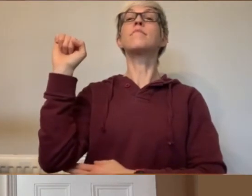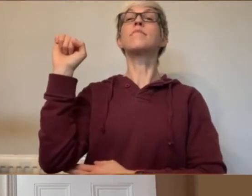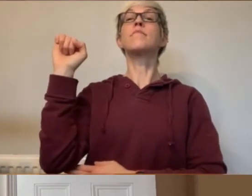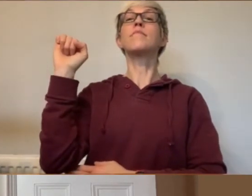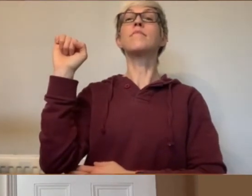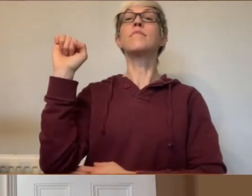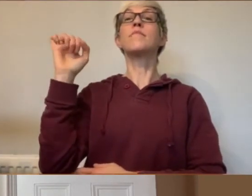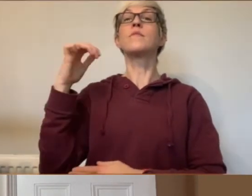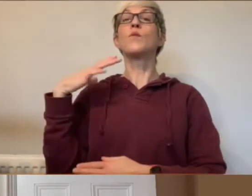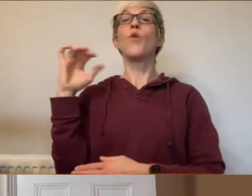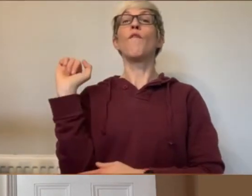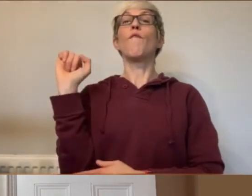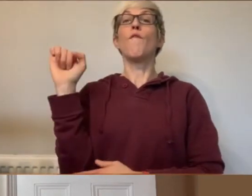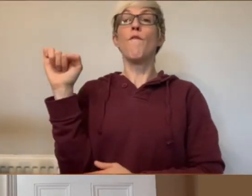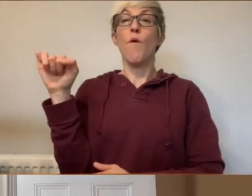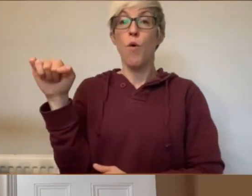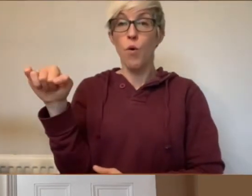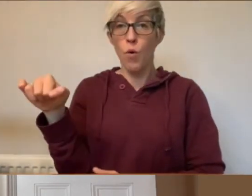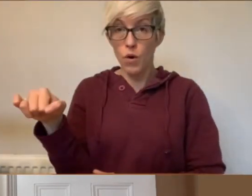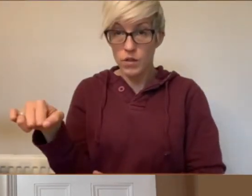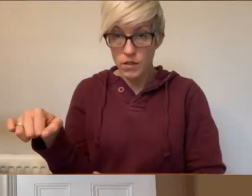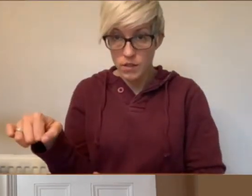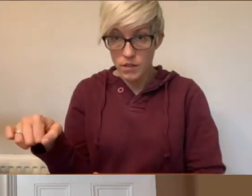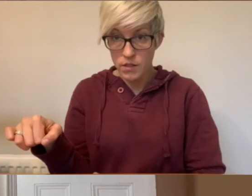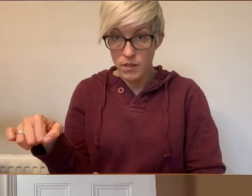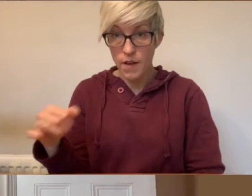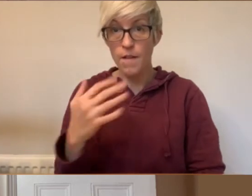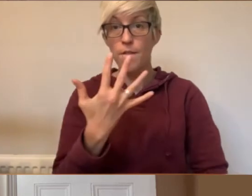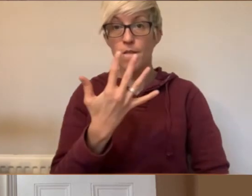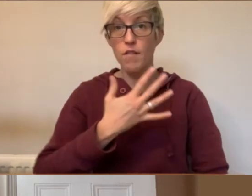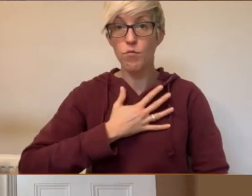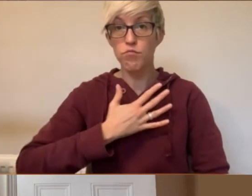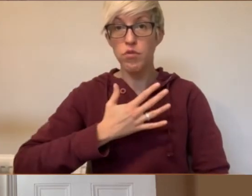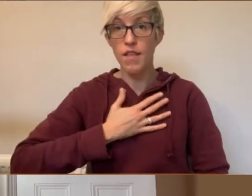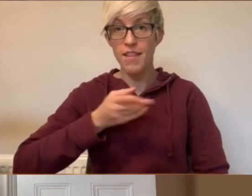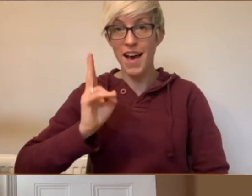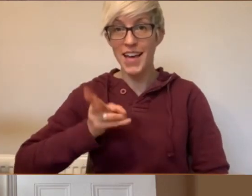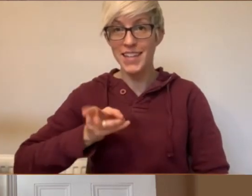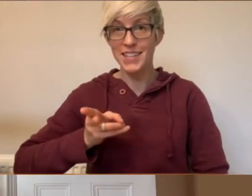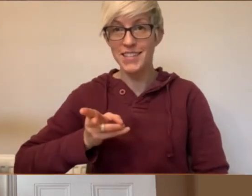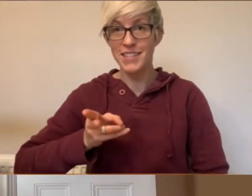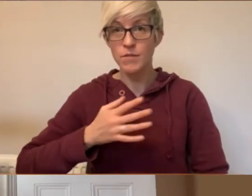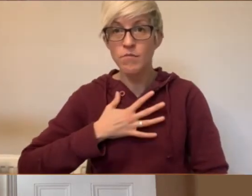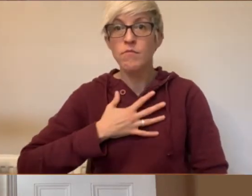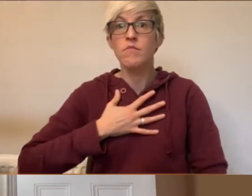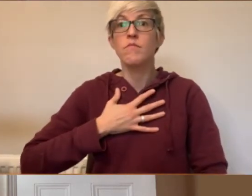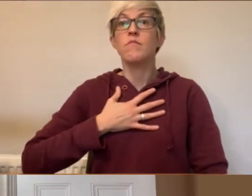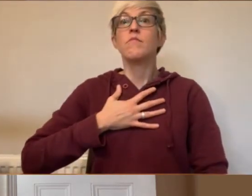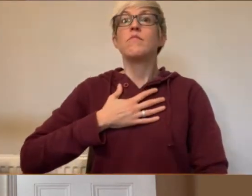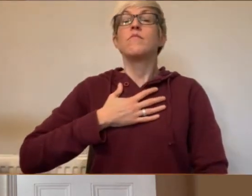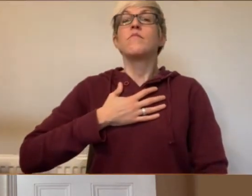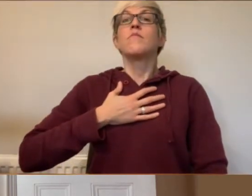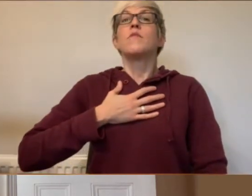tall. We're going to stretch forward with a long spine. And then we're going to take our five breaths again. So breathe in,